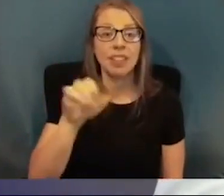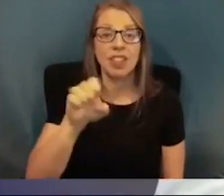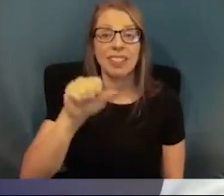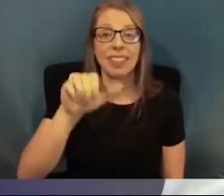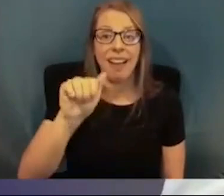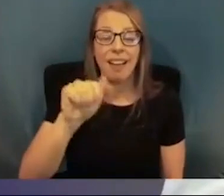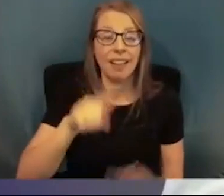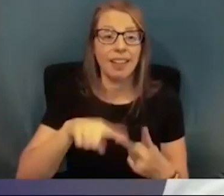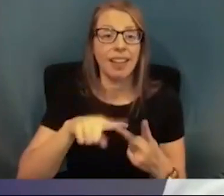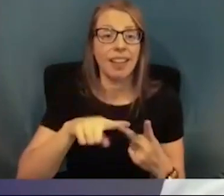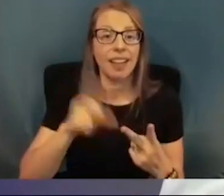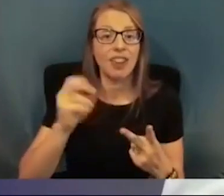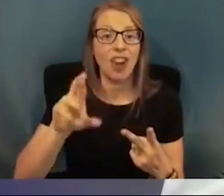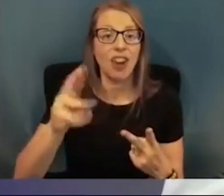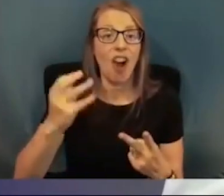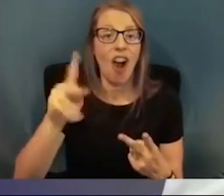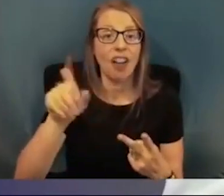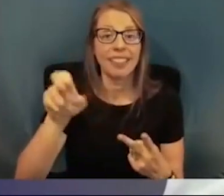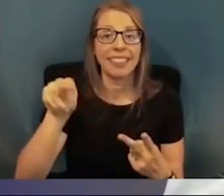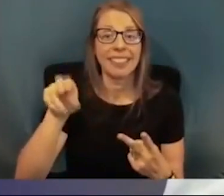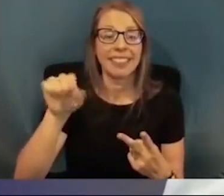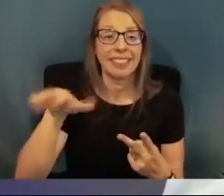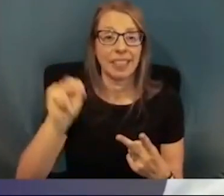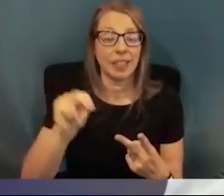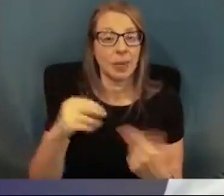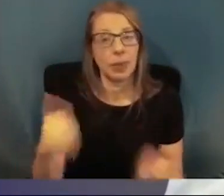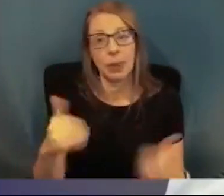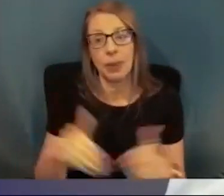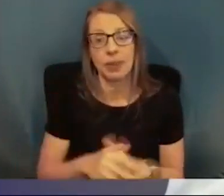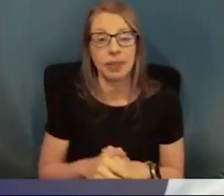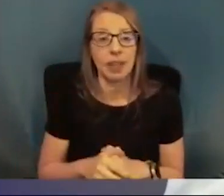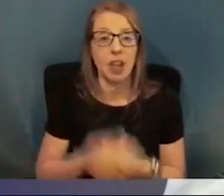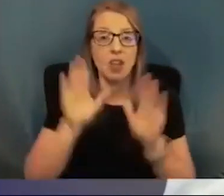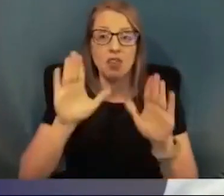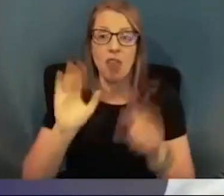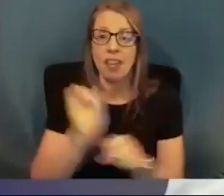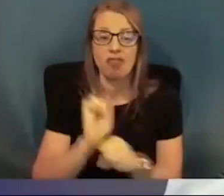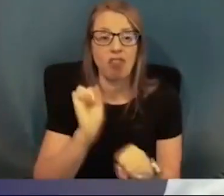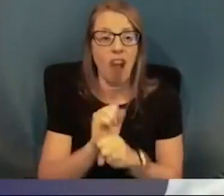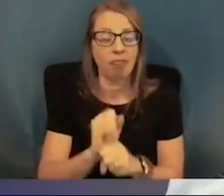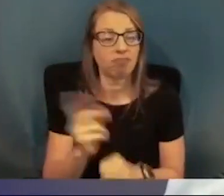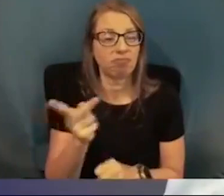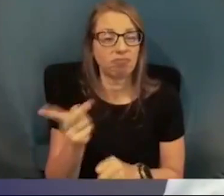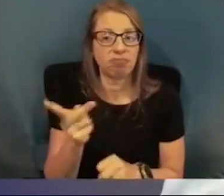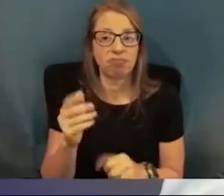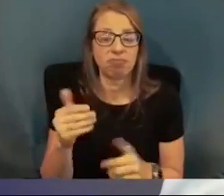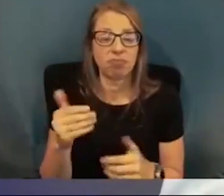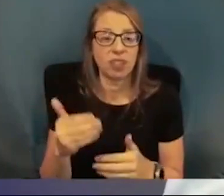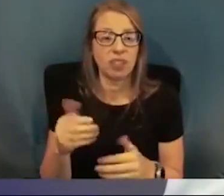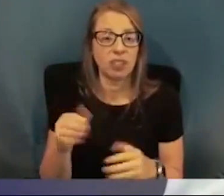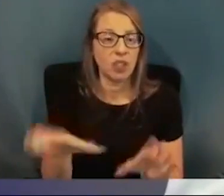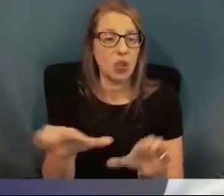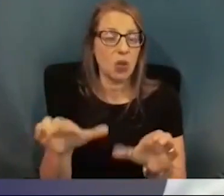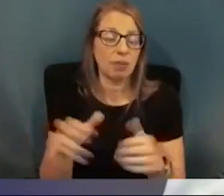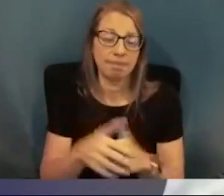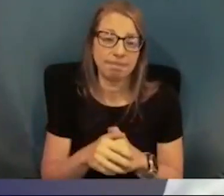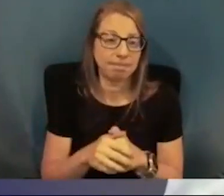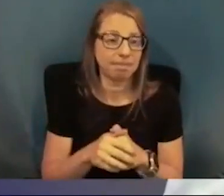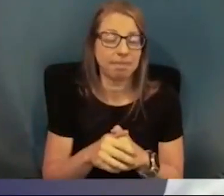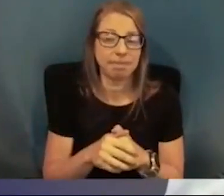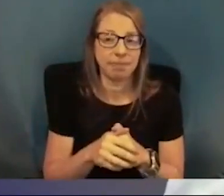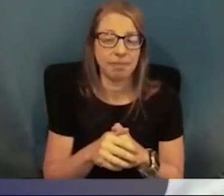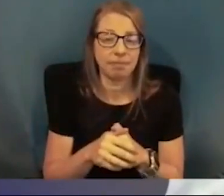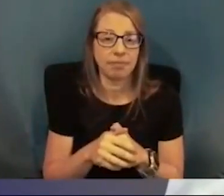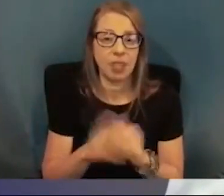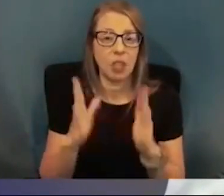the whole team, what a great job you all do, and what a great contribution to this whole COVID